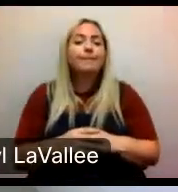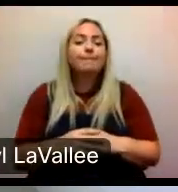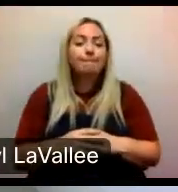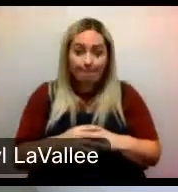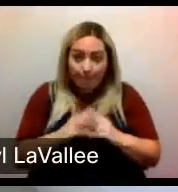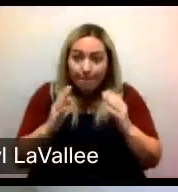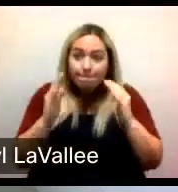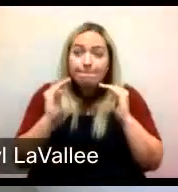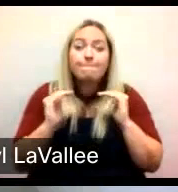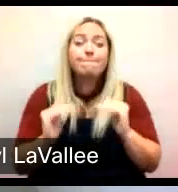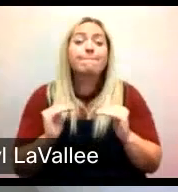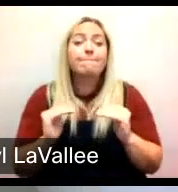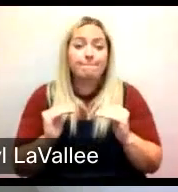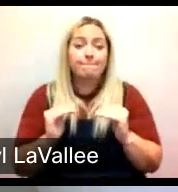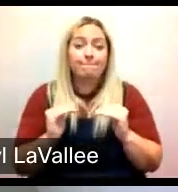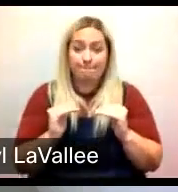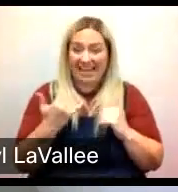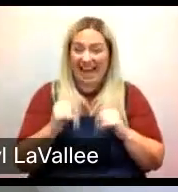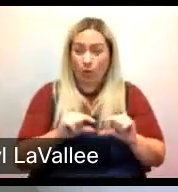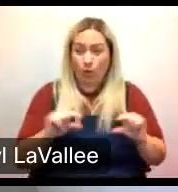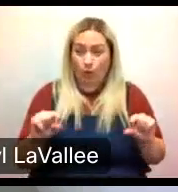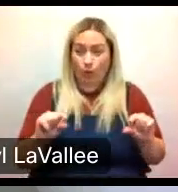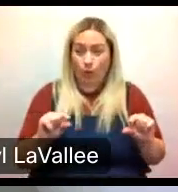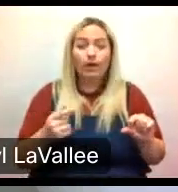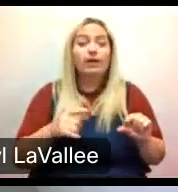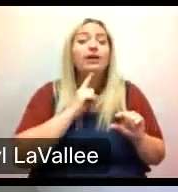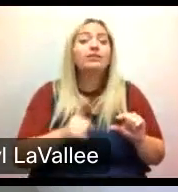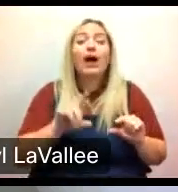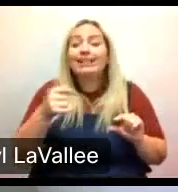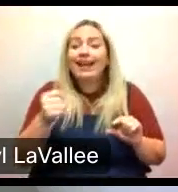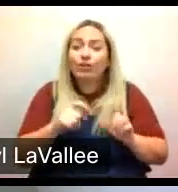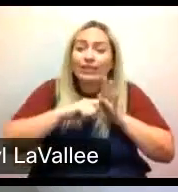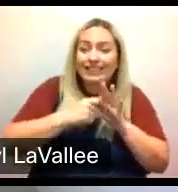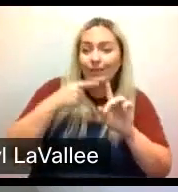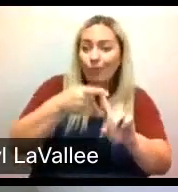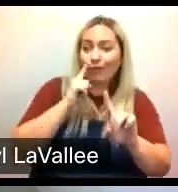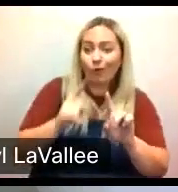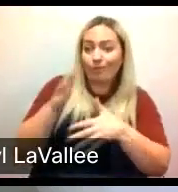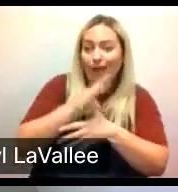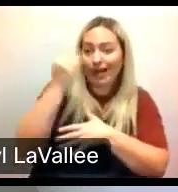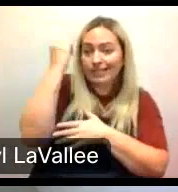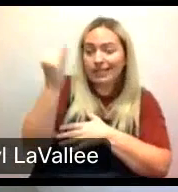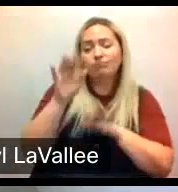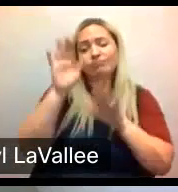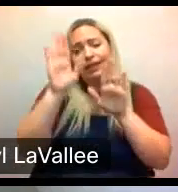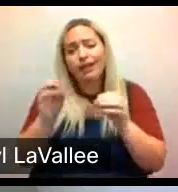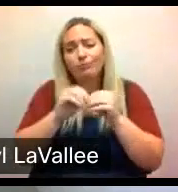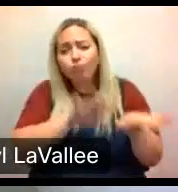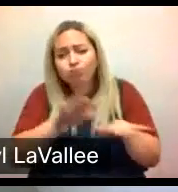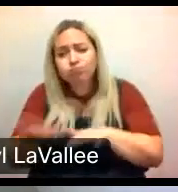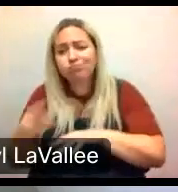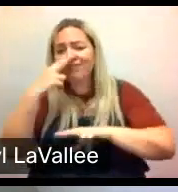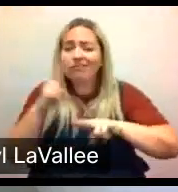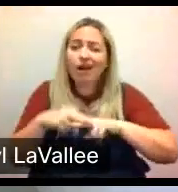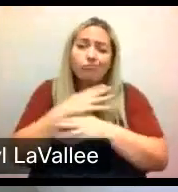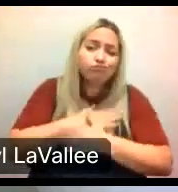Then he provides another, we could say, key point or main idea about Sunday. In this case, it was more relaxed. It was a fun leisure